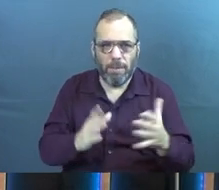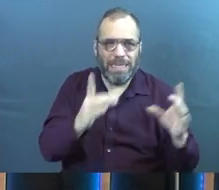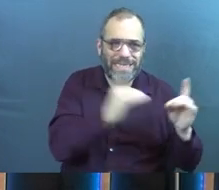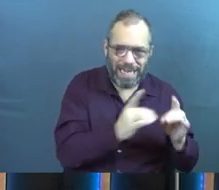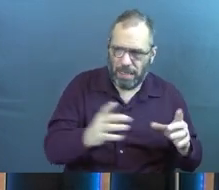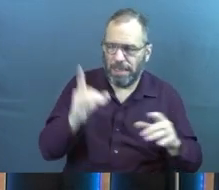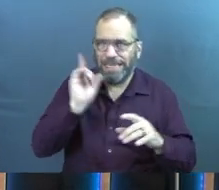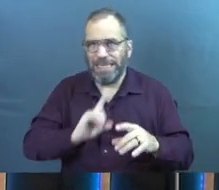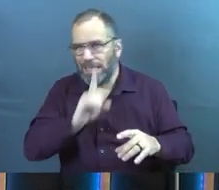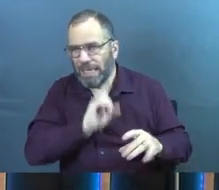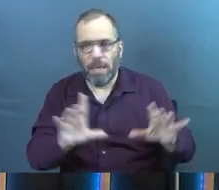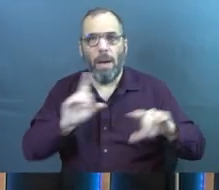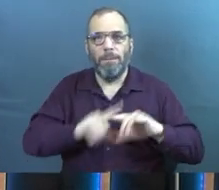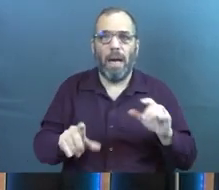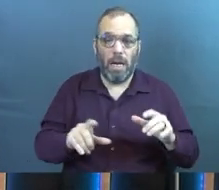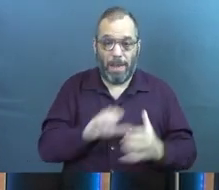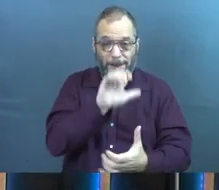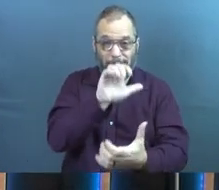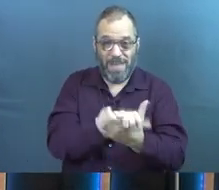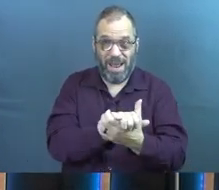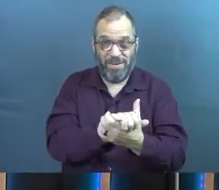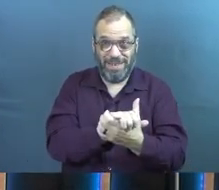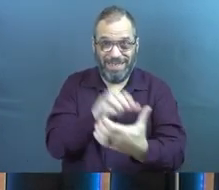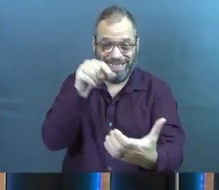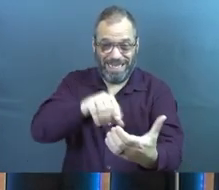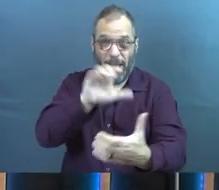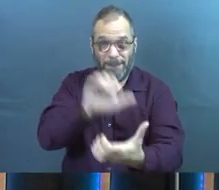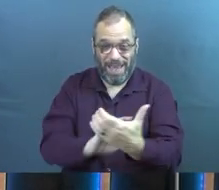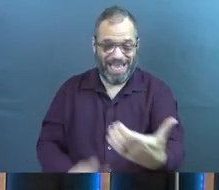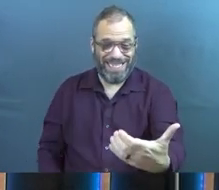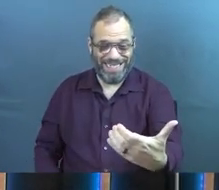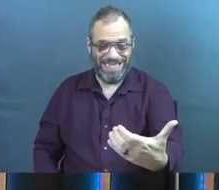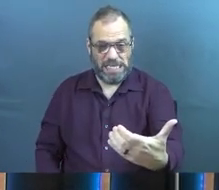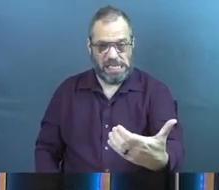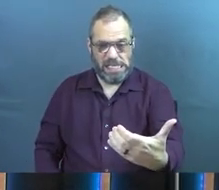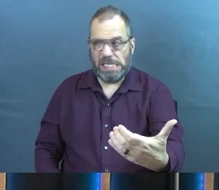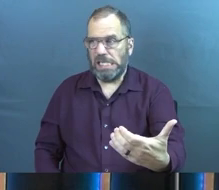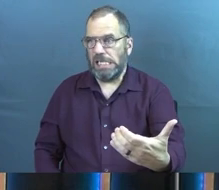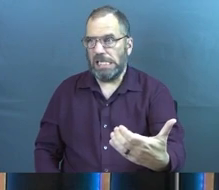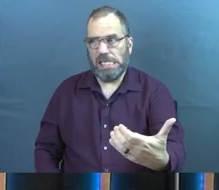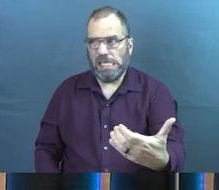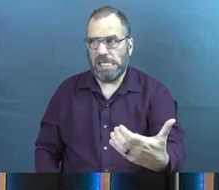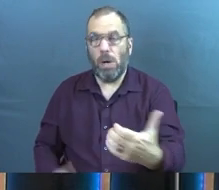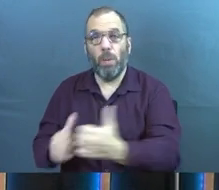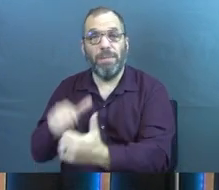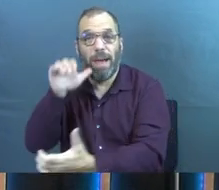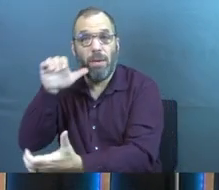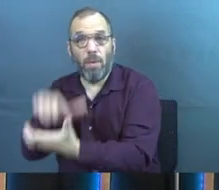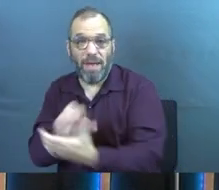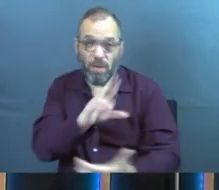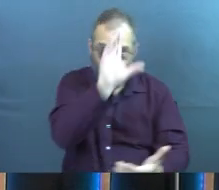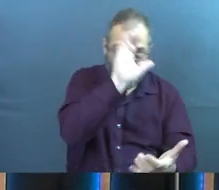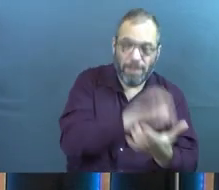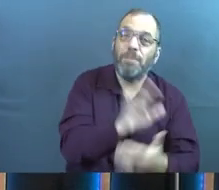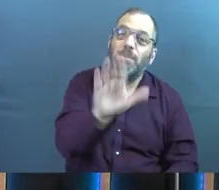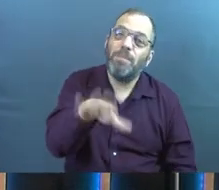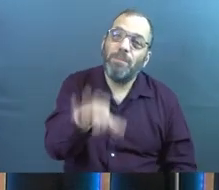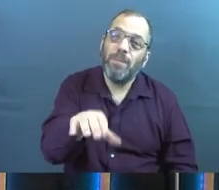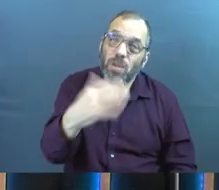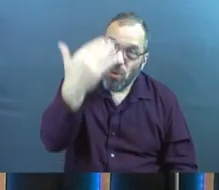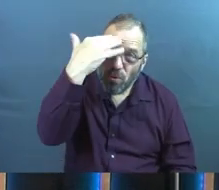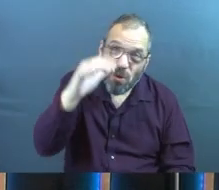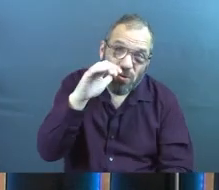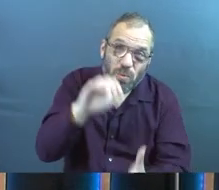and dating and all that stuff. But when you look at marriages specifically, how many times do we find ourselves in the same spot with our spouse? How many of you guys think you know